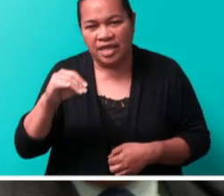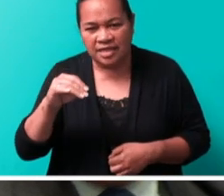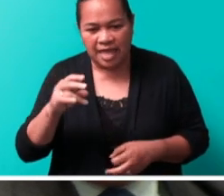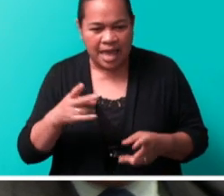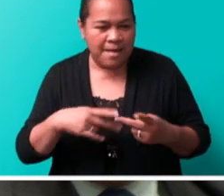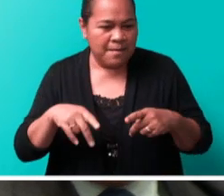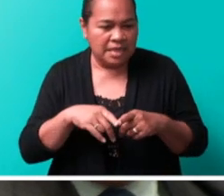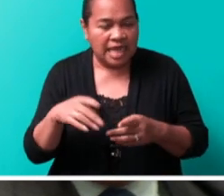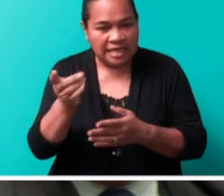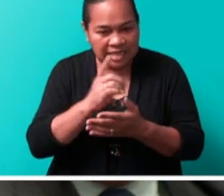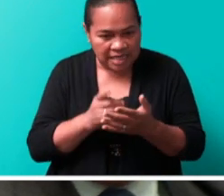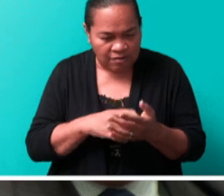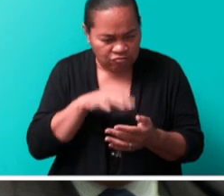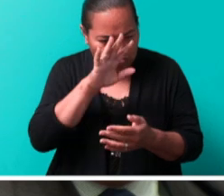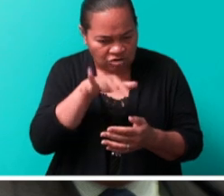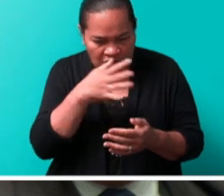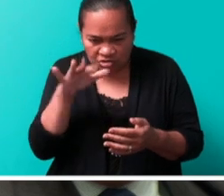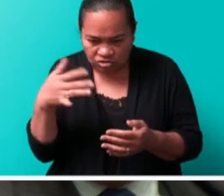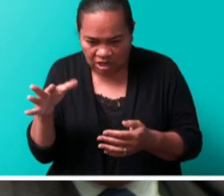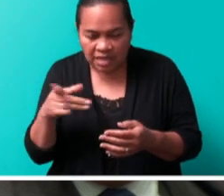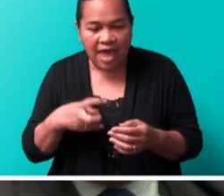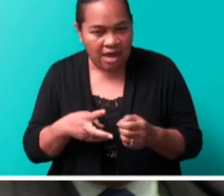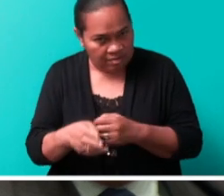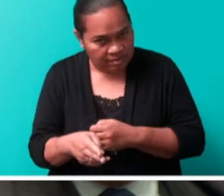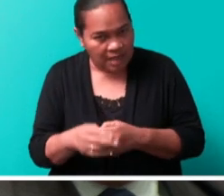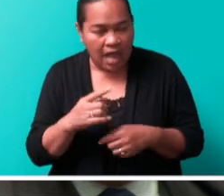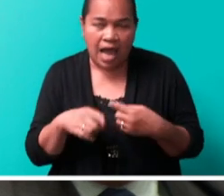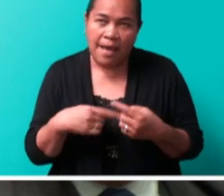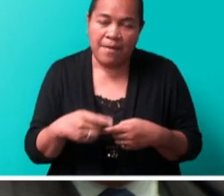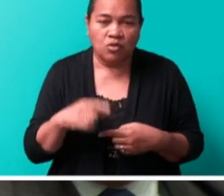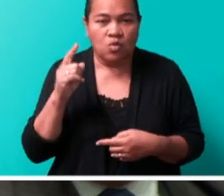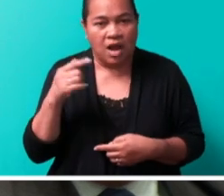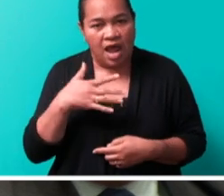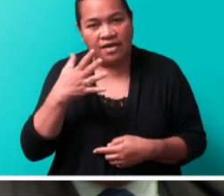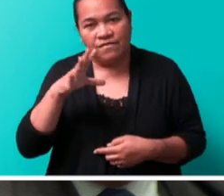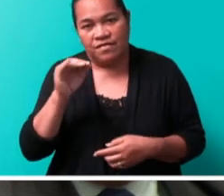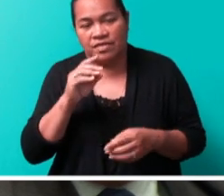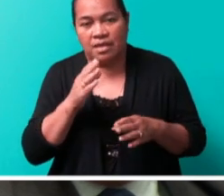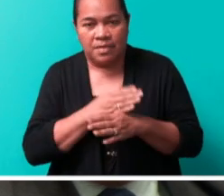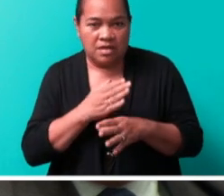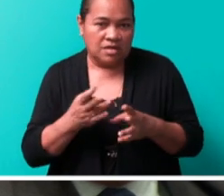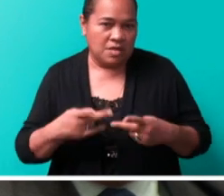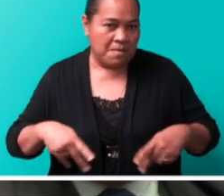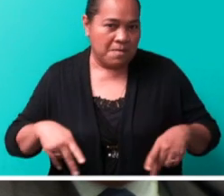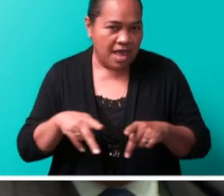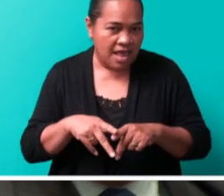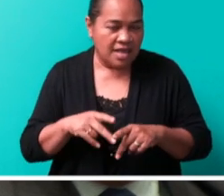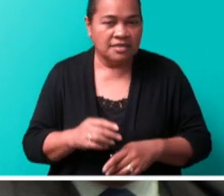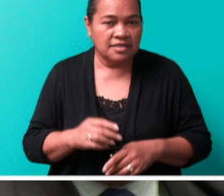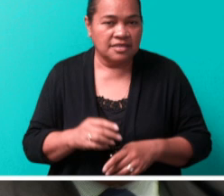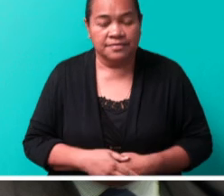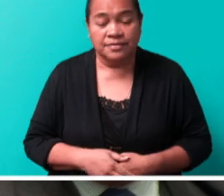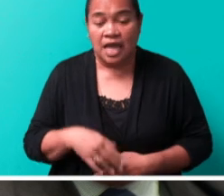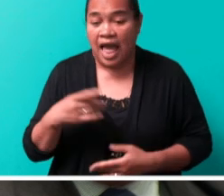plans, vetting and commissioned about 150 workplaces. Mr. Speaker, sir, the